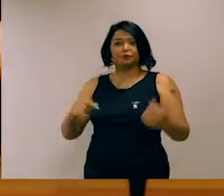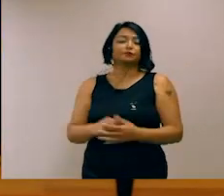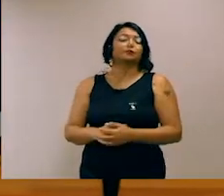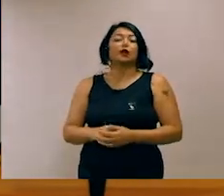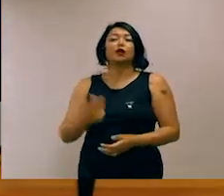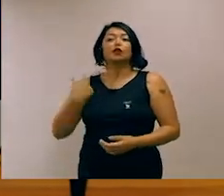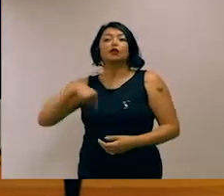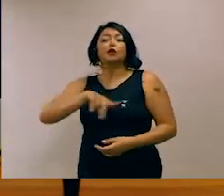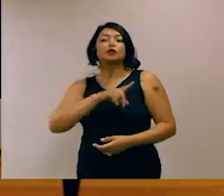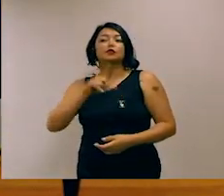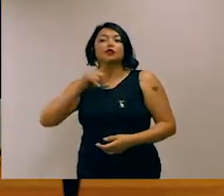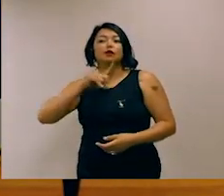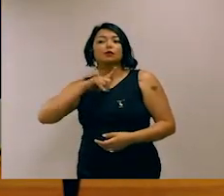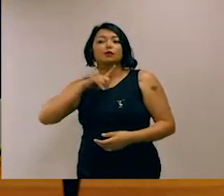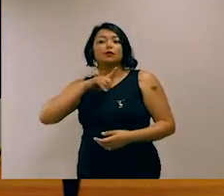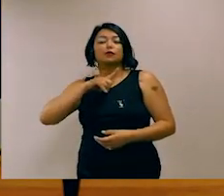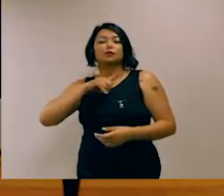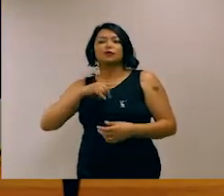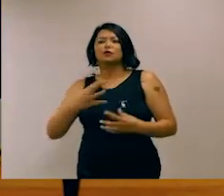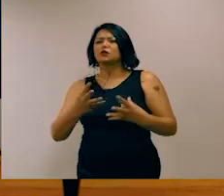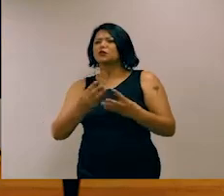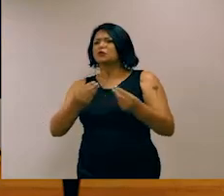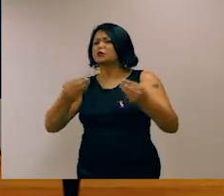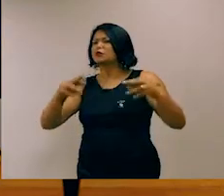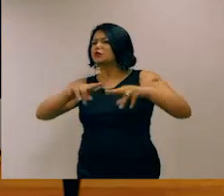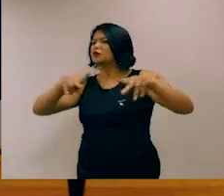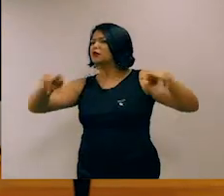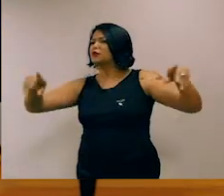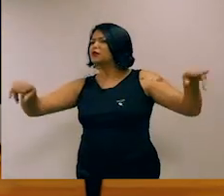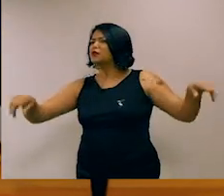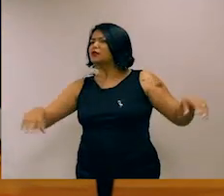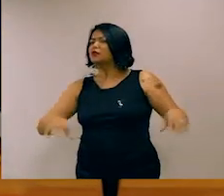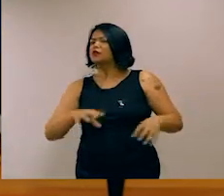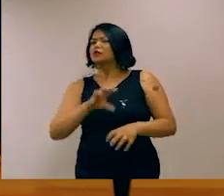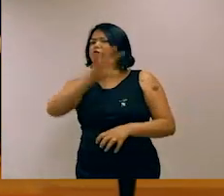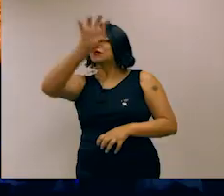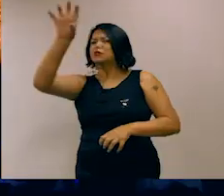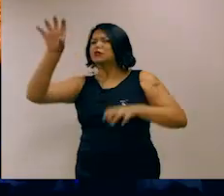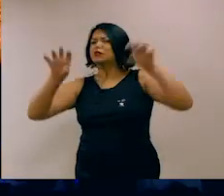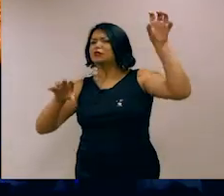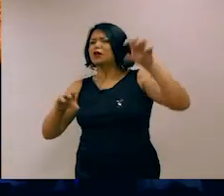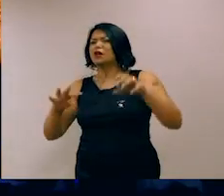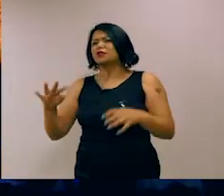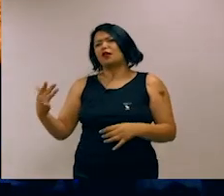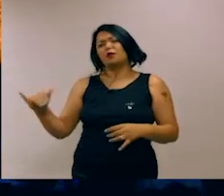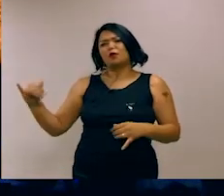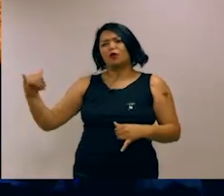que nós temos atuação em vários campos, como tráfego,